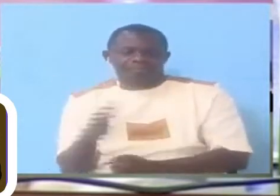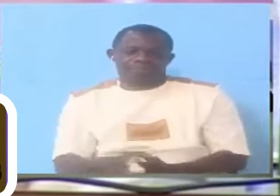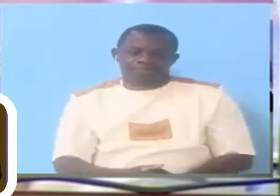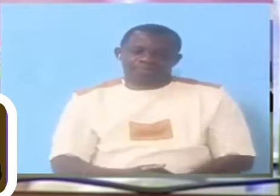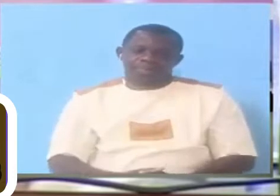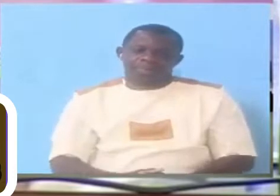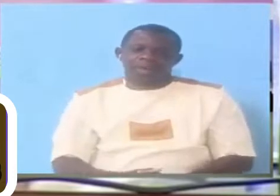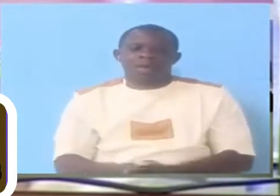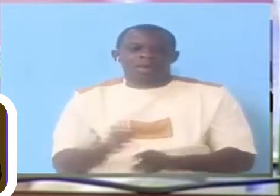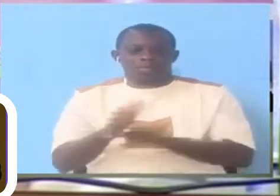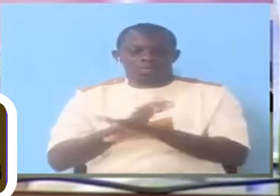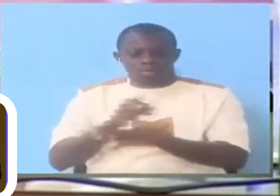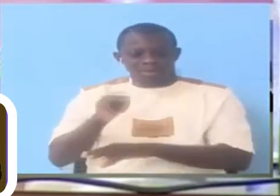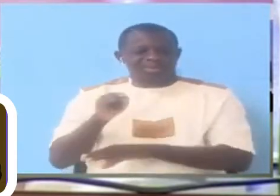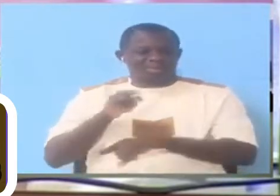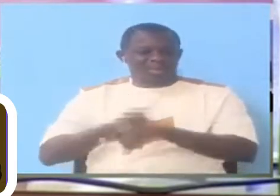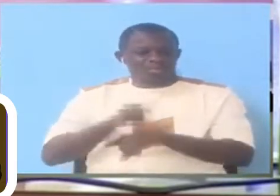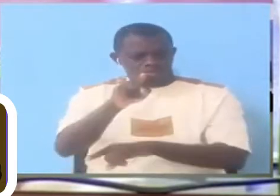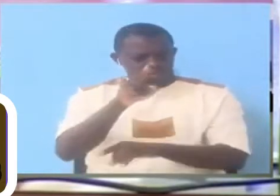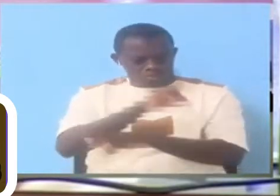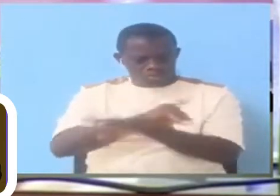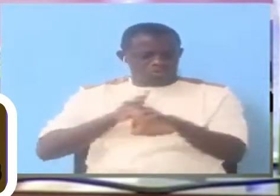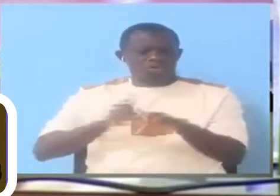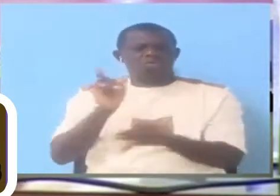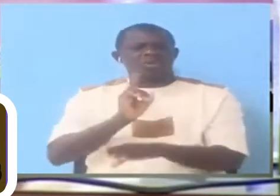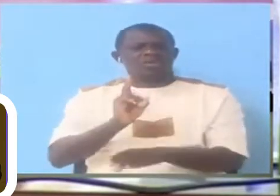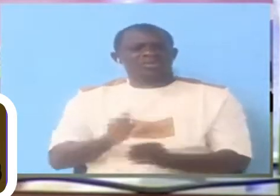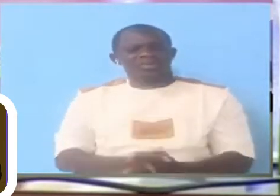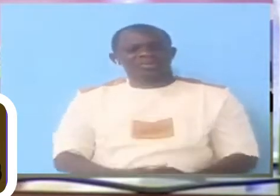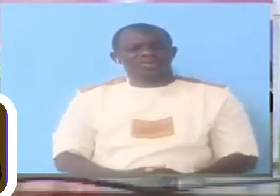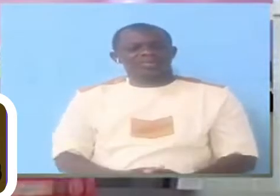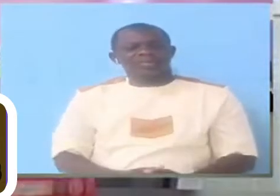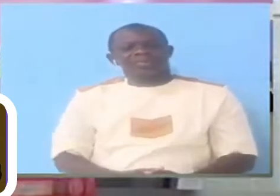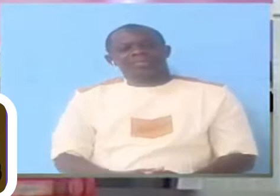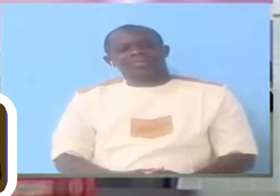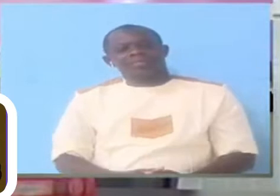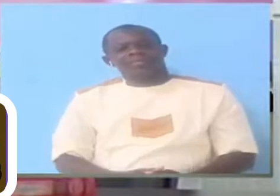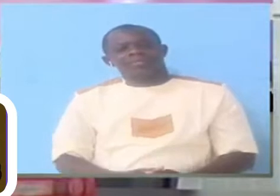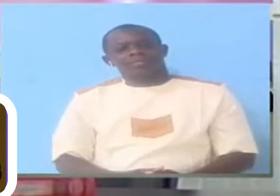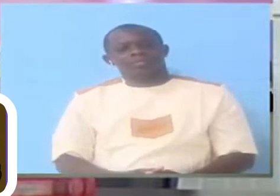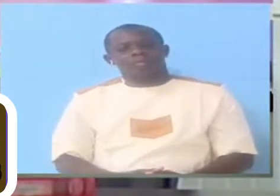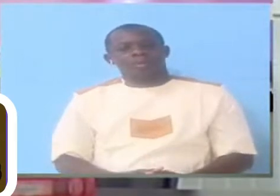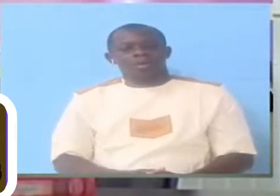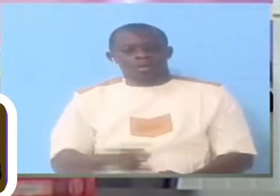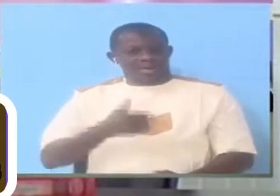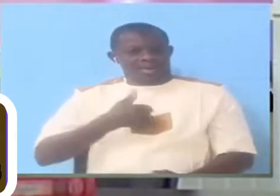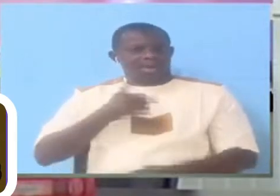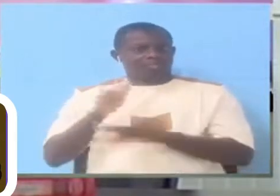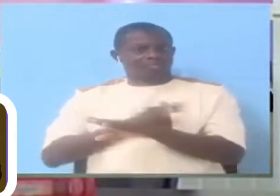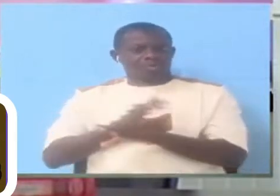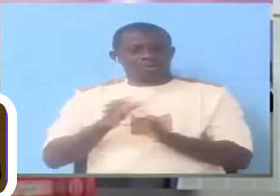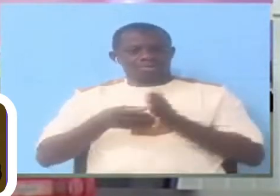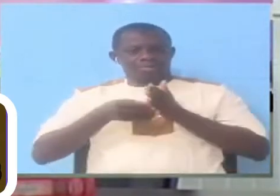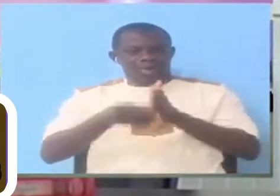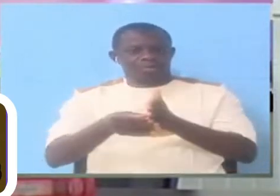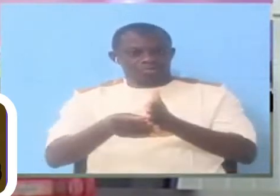At this time, what position did you hold? Jamono jojo ban ma xama nga yore won. I was director of operations. Jamono bobu